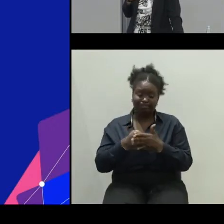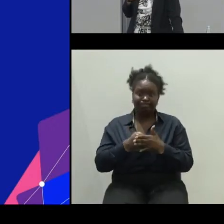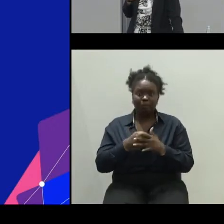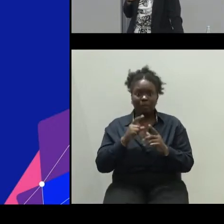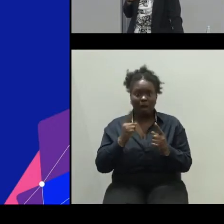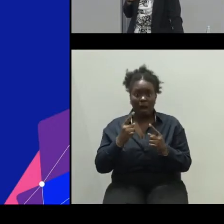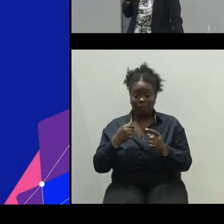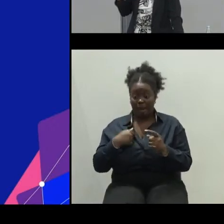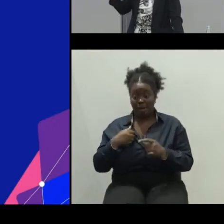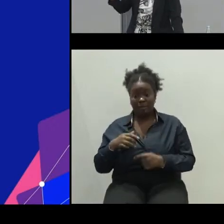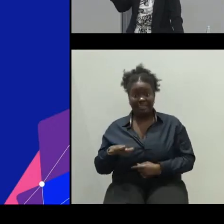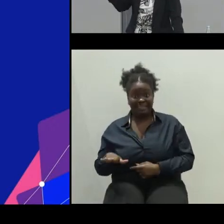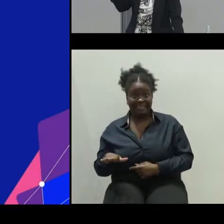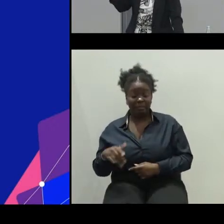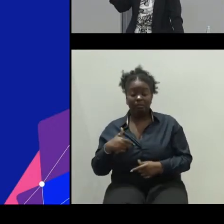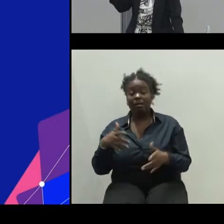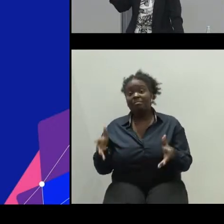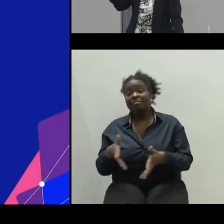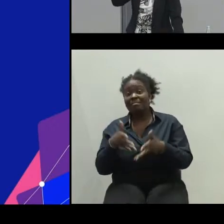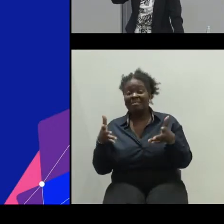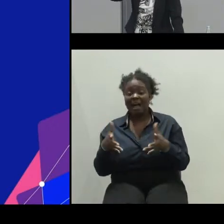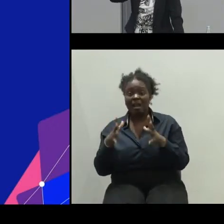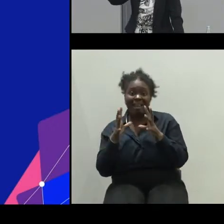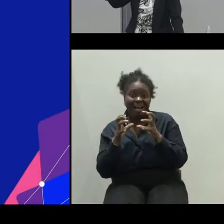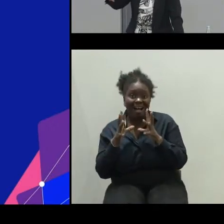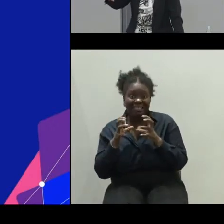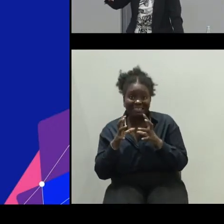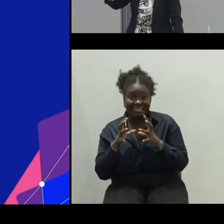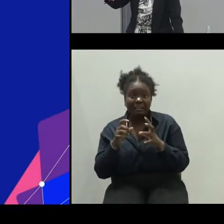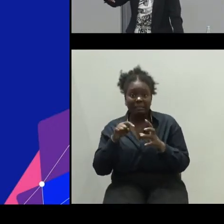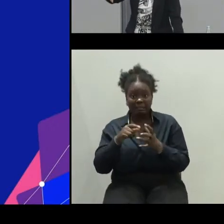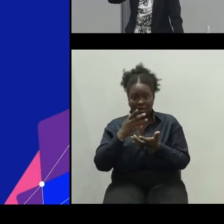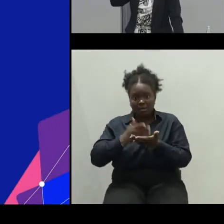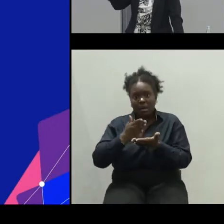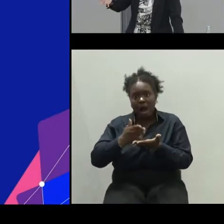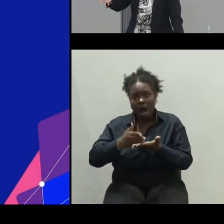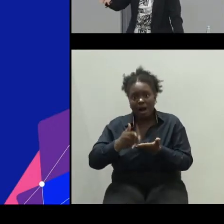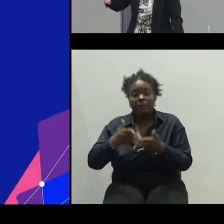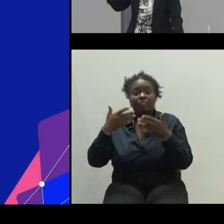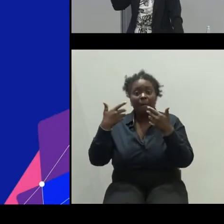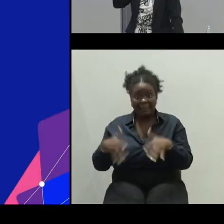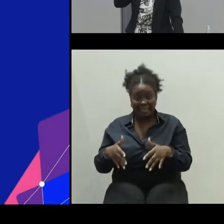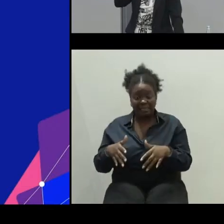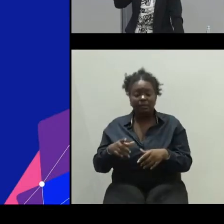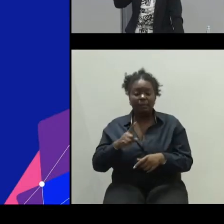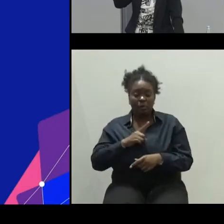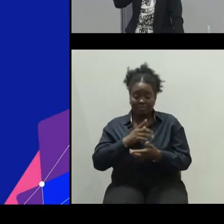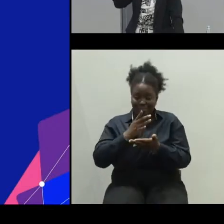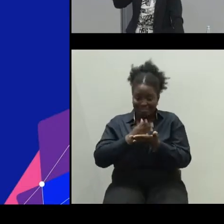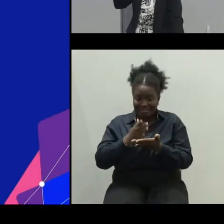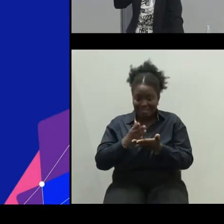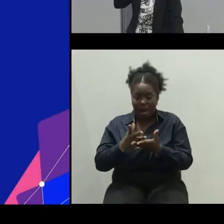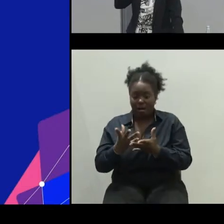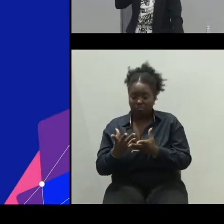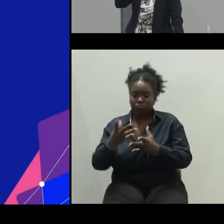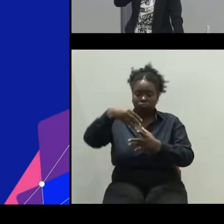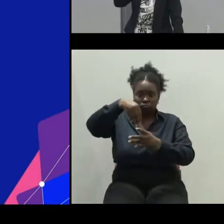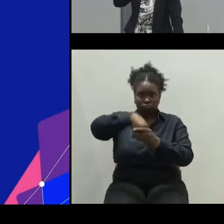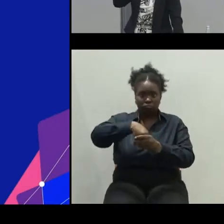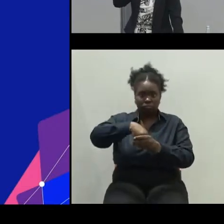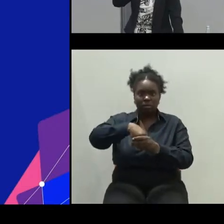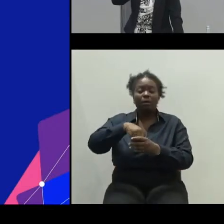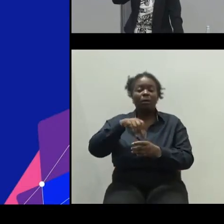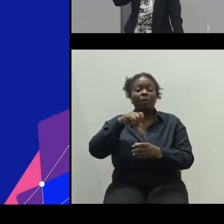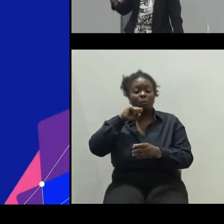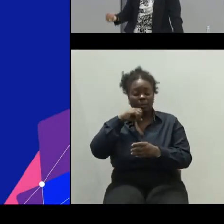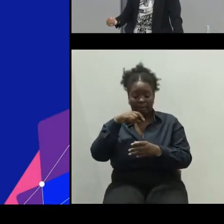could not buy salads, lettuces that were already cut up, because as soon as you cut them up and put them into a package, the exposure